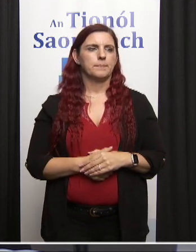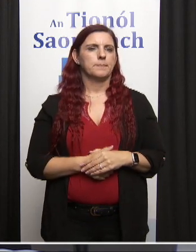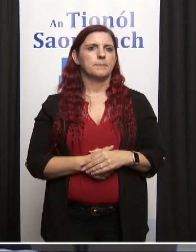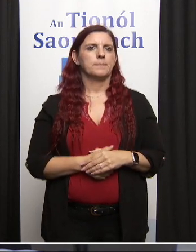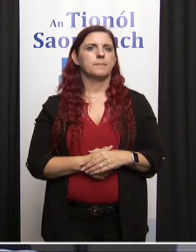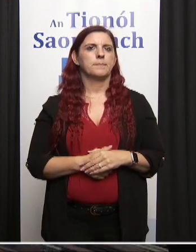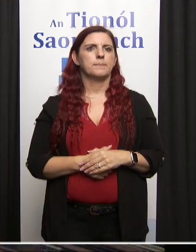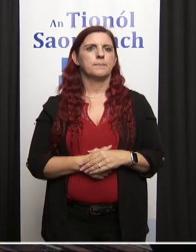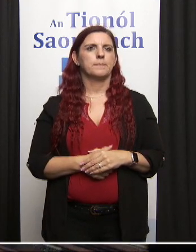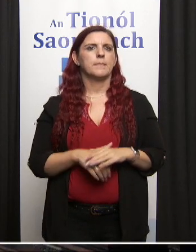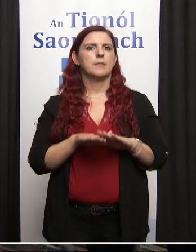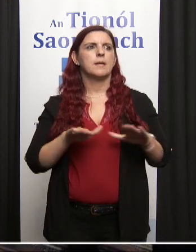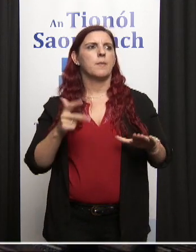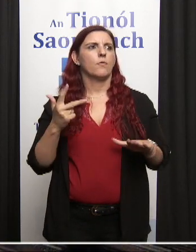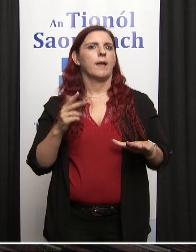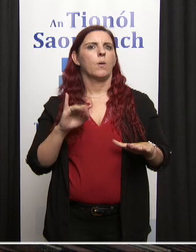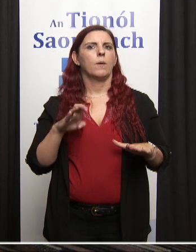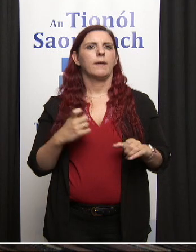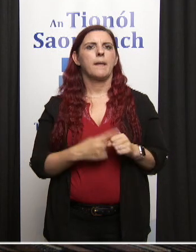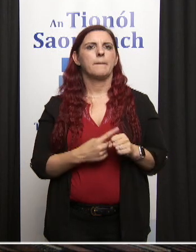Question here from back to table 3, and Luke.